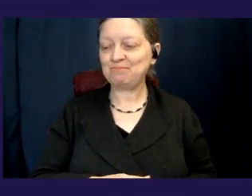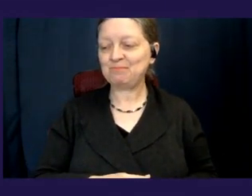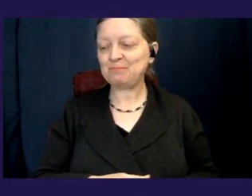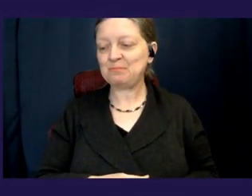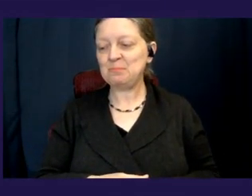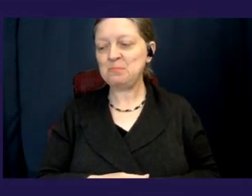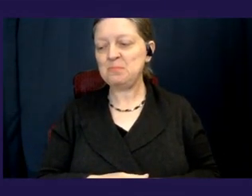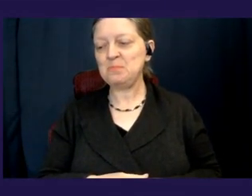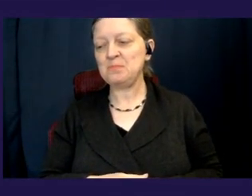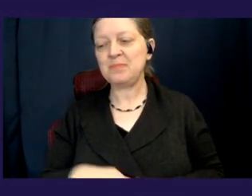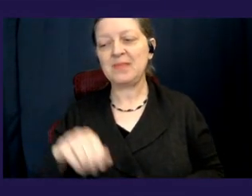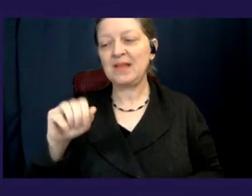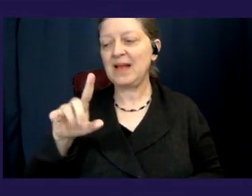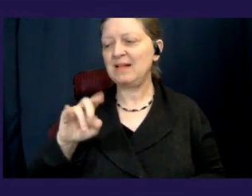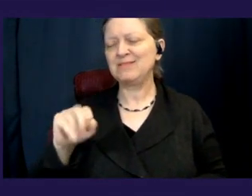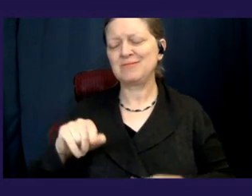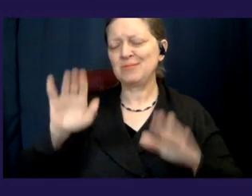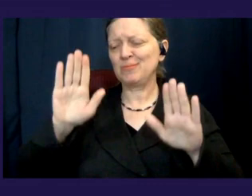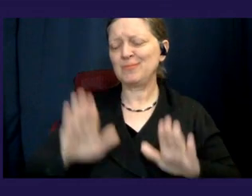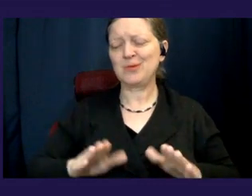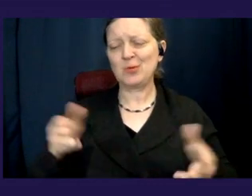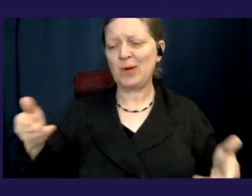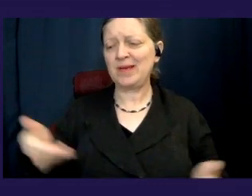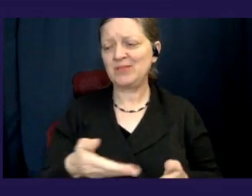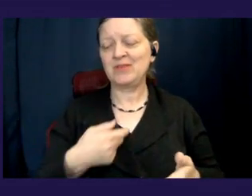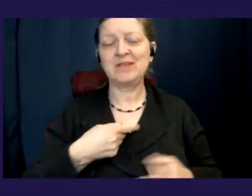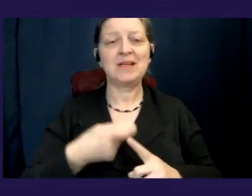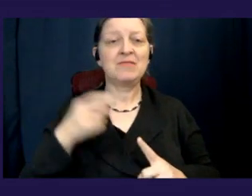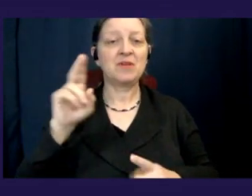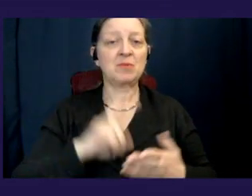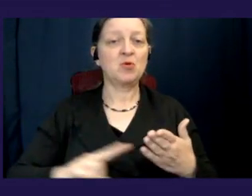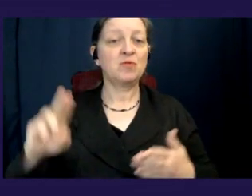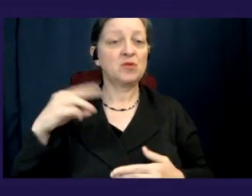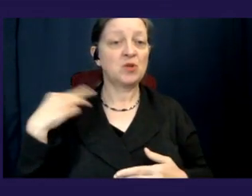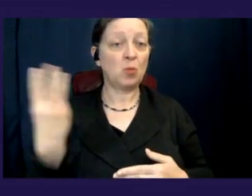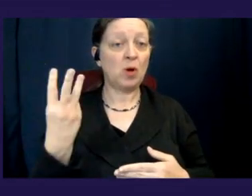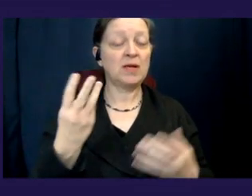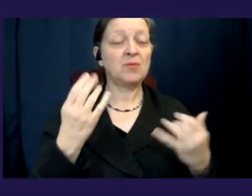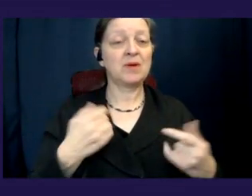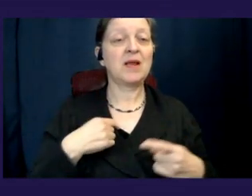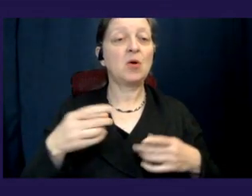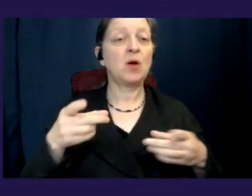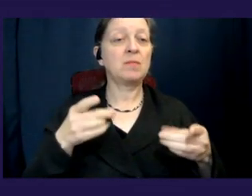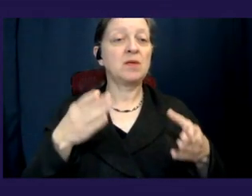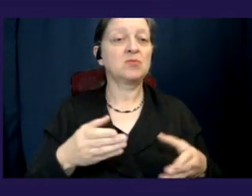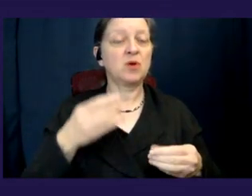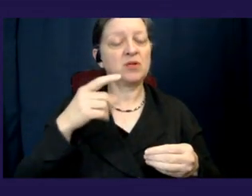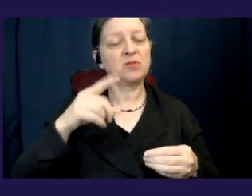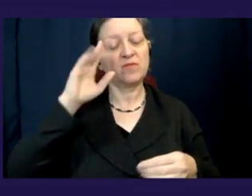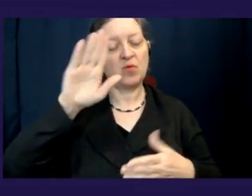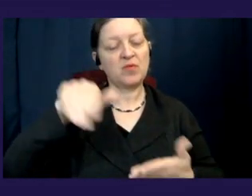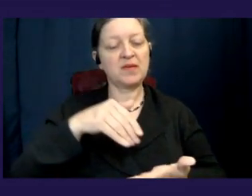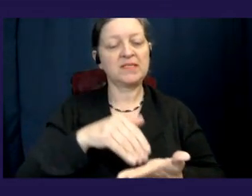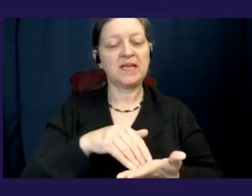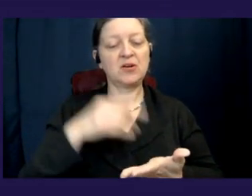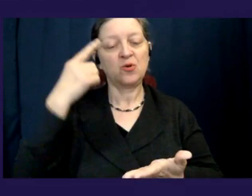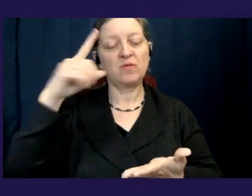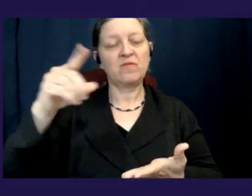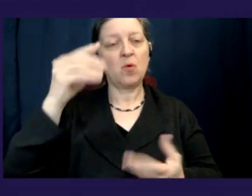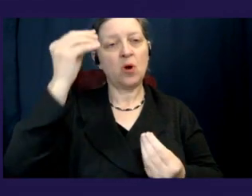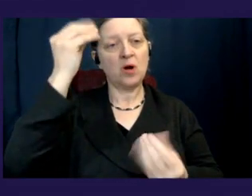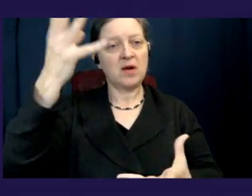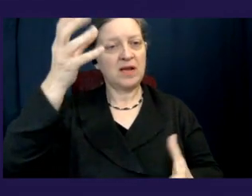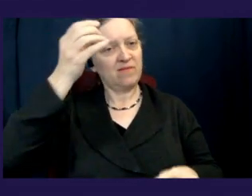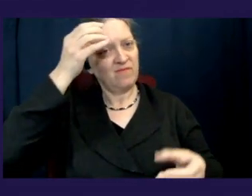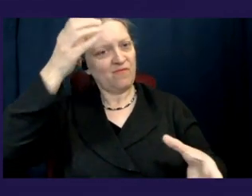Allison, that was a great introduction. I'm from the University of Washington. I'm also right now the director of the Center for an Informed Public there, where we do research, outreach, education,